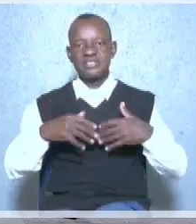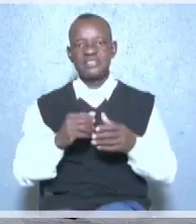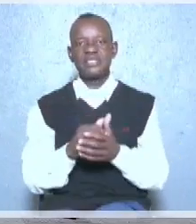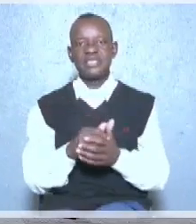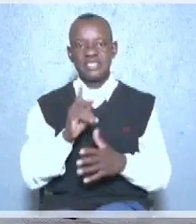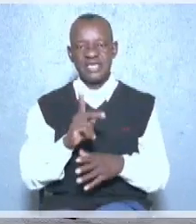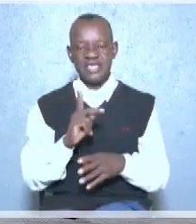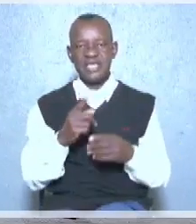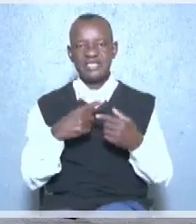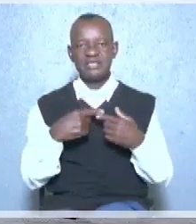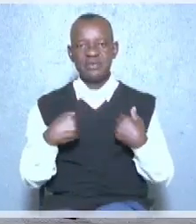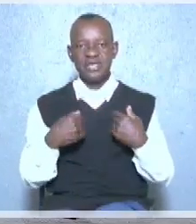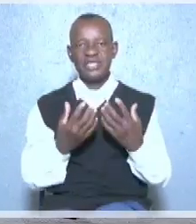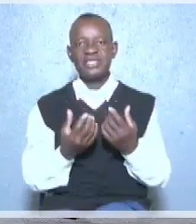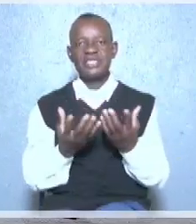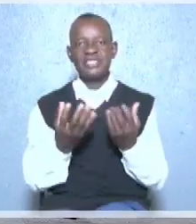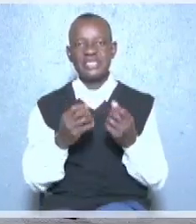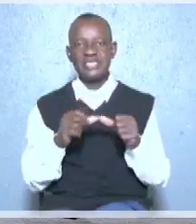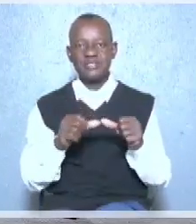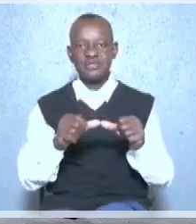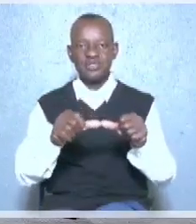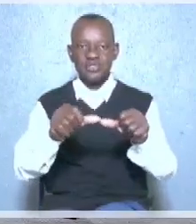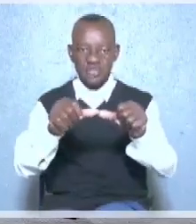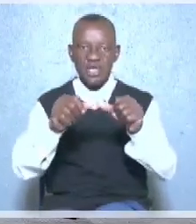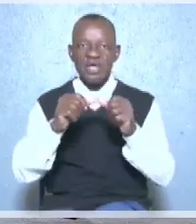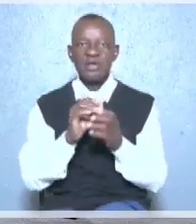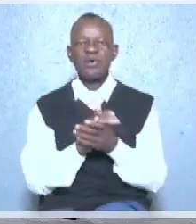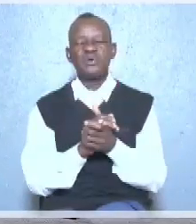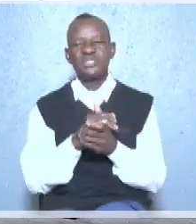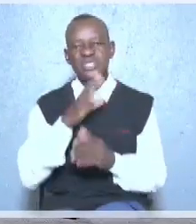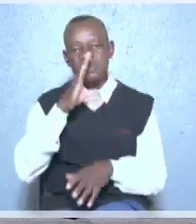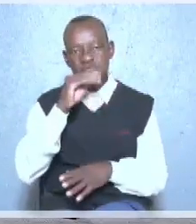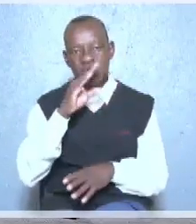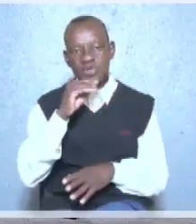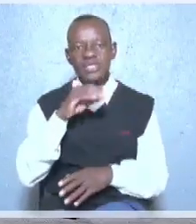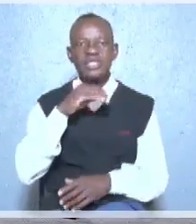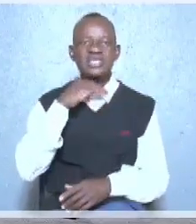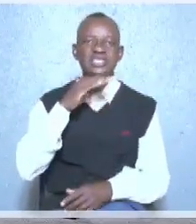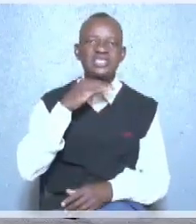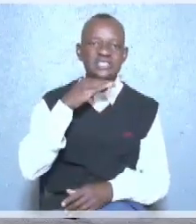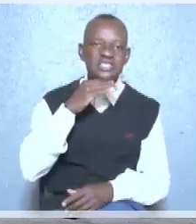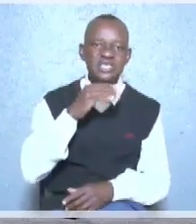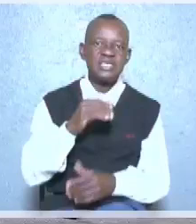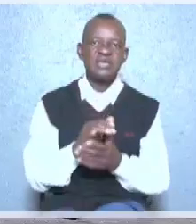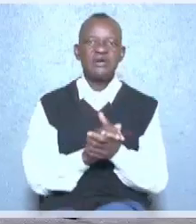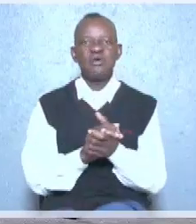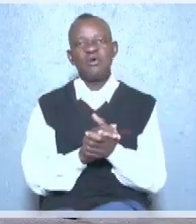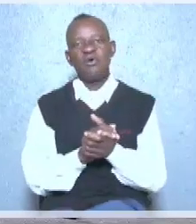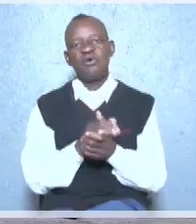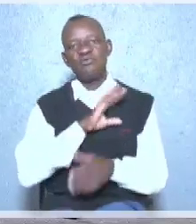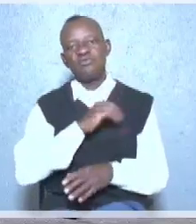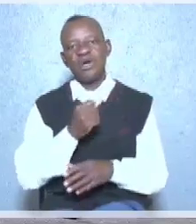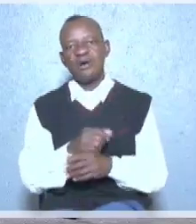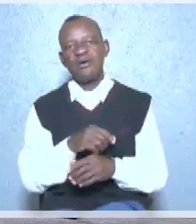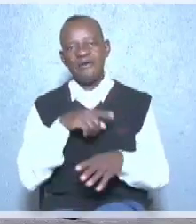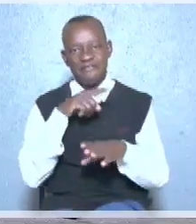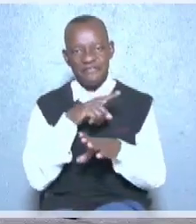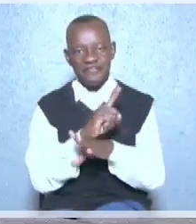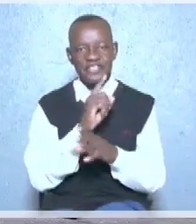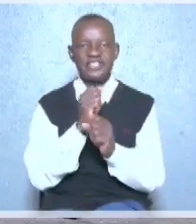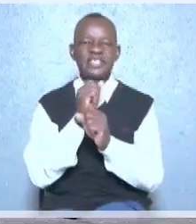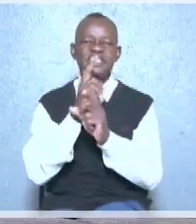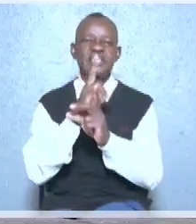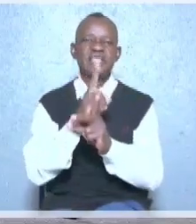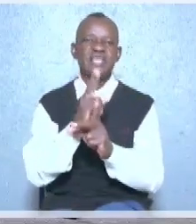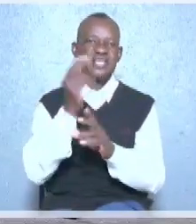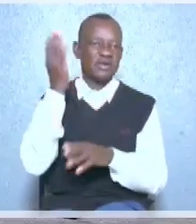and all that. And so that I'm sure it will come, But chief of all, I